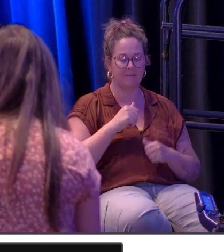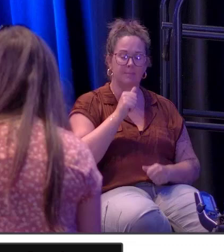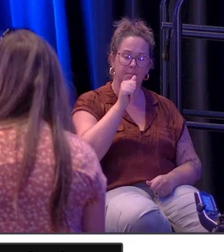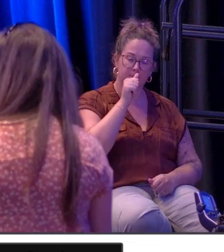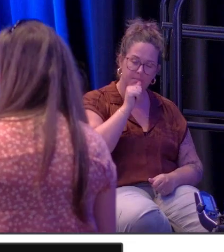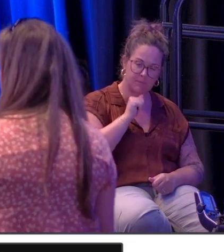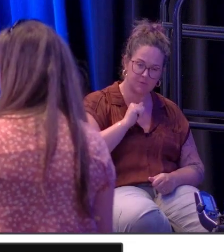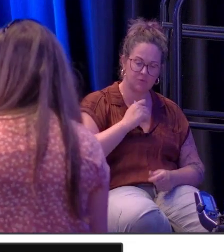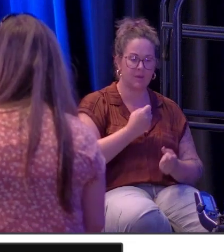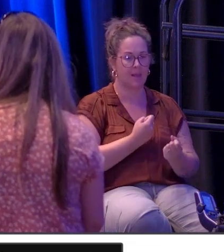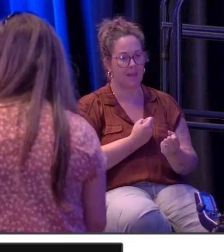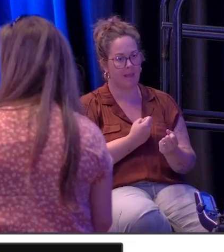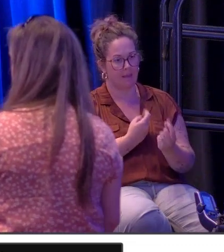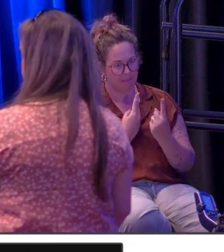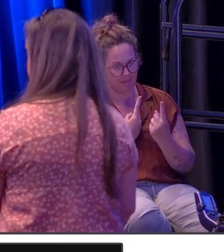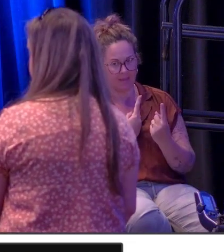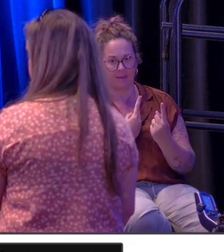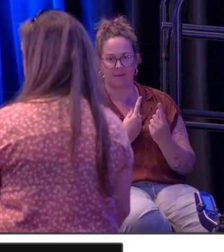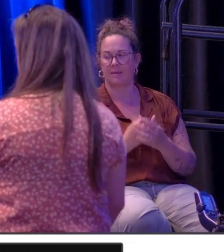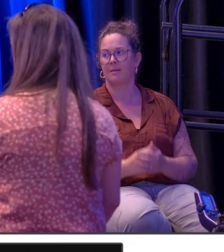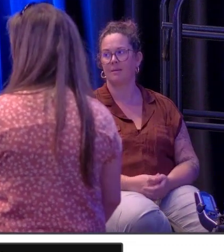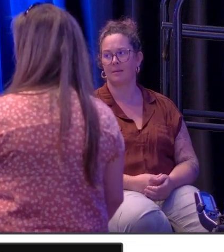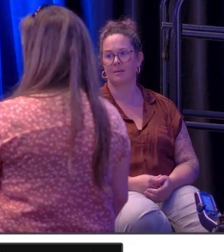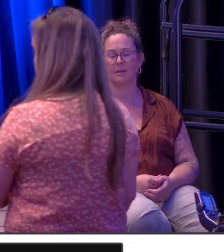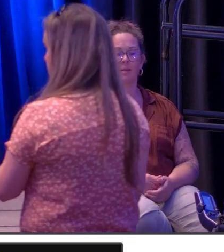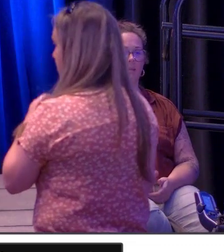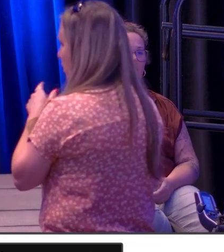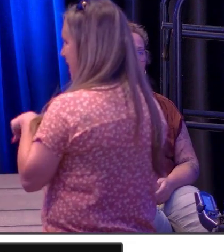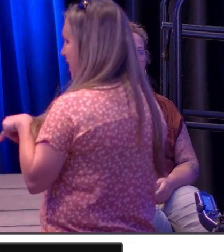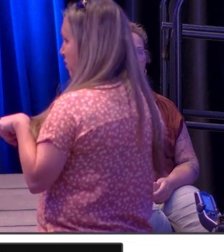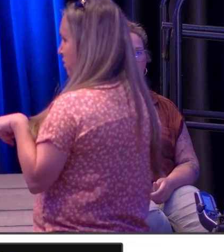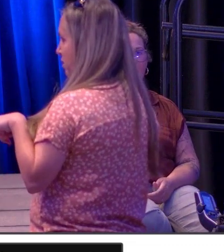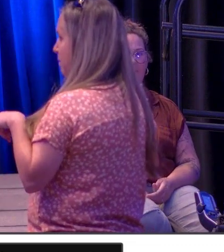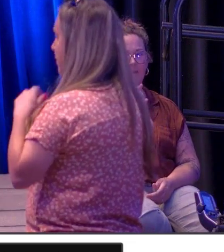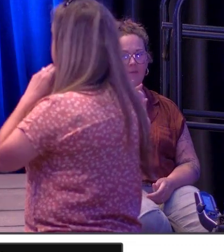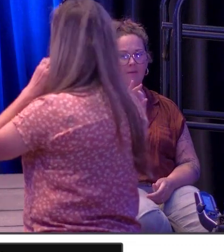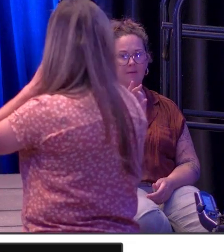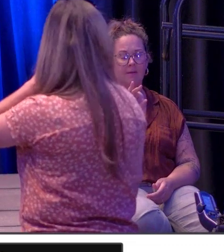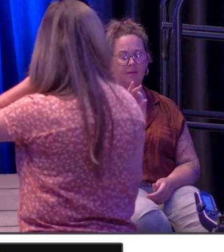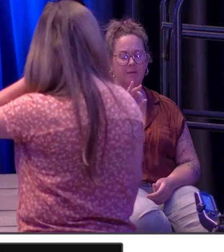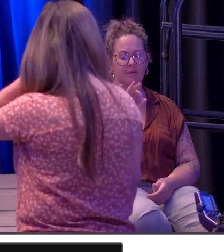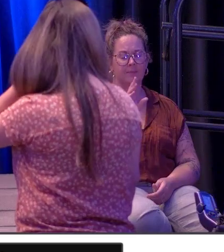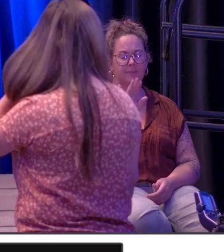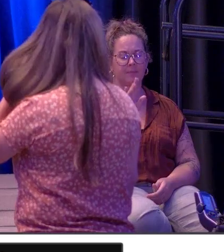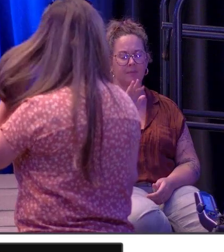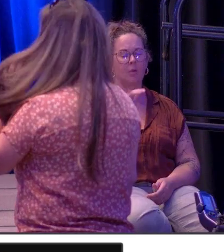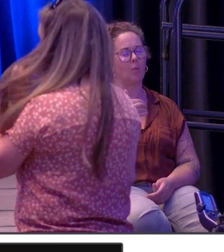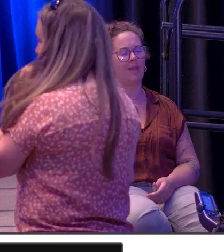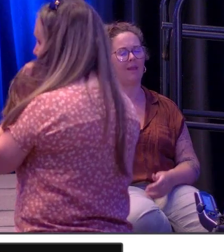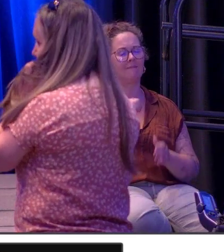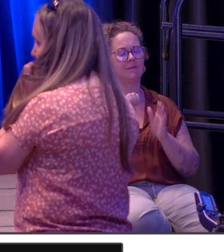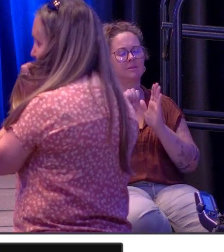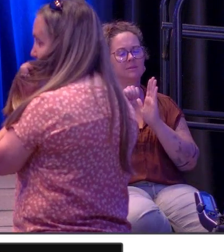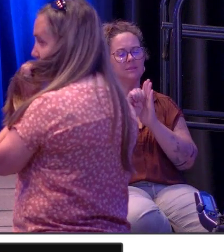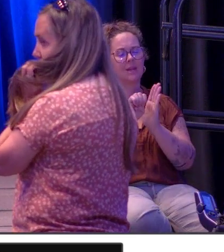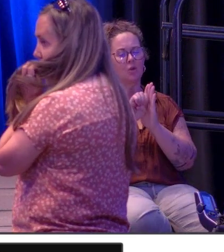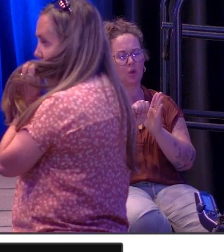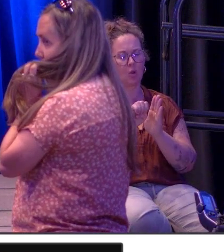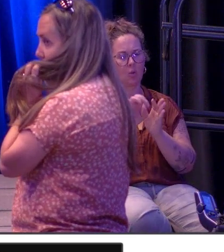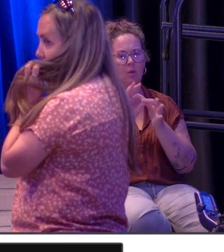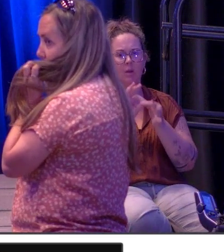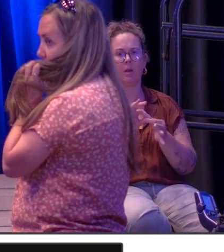empathy. If you want somebody to, we also use the scenario of